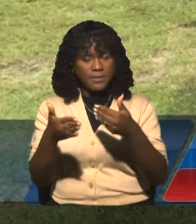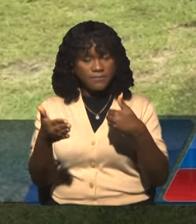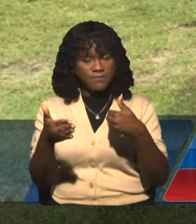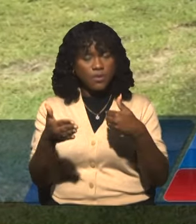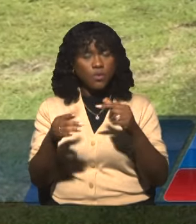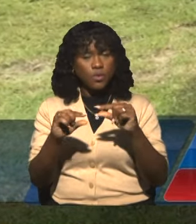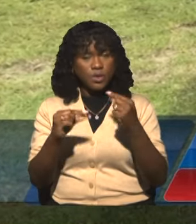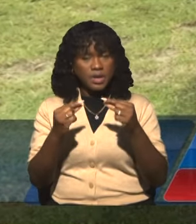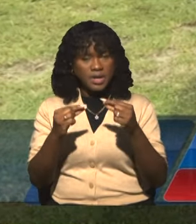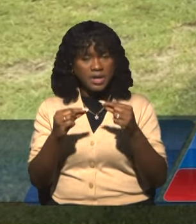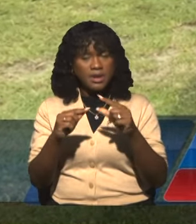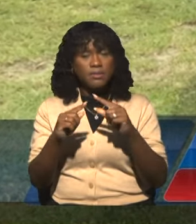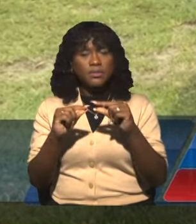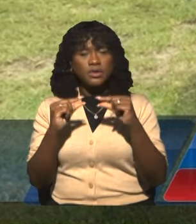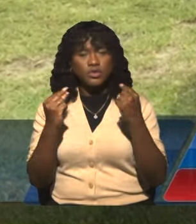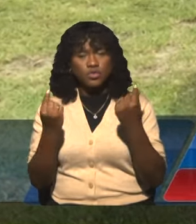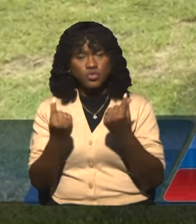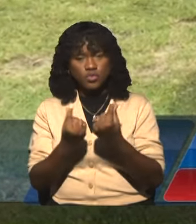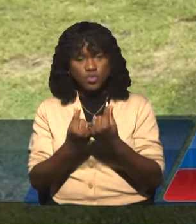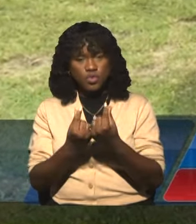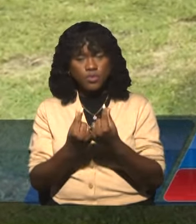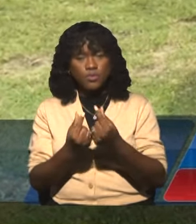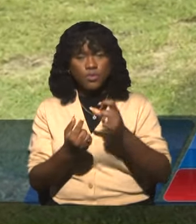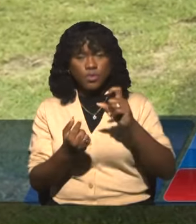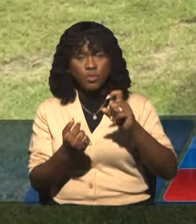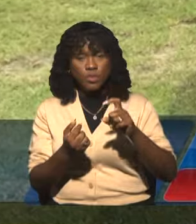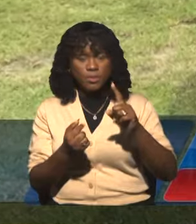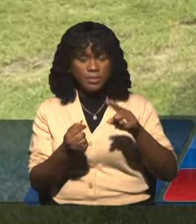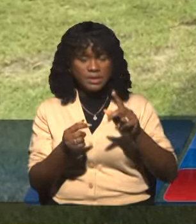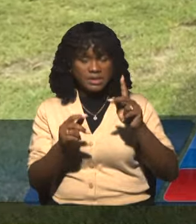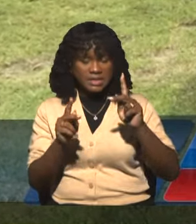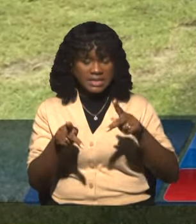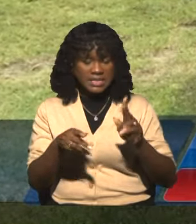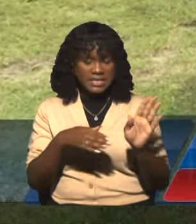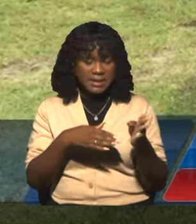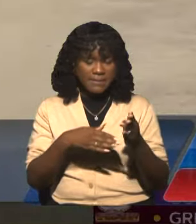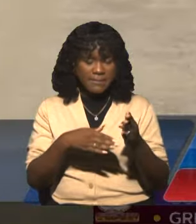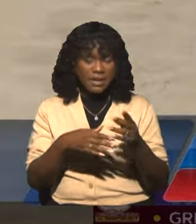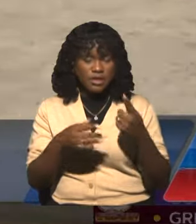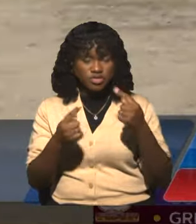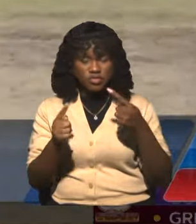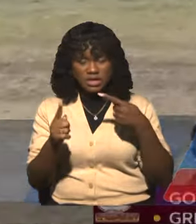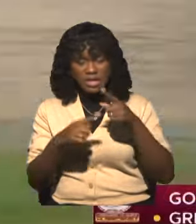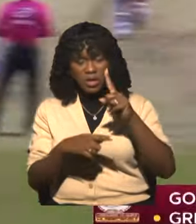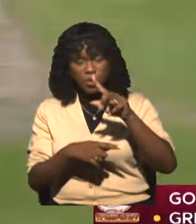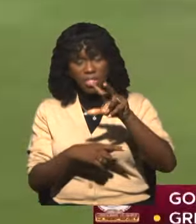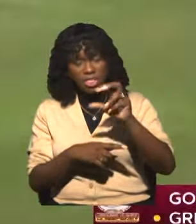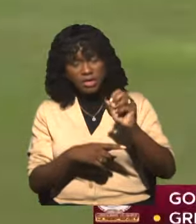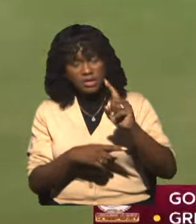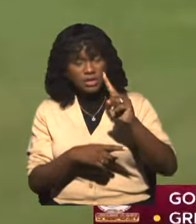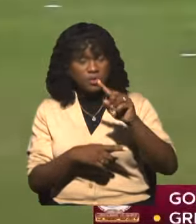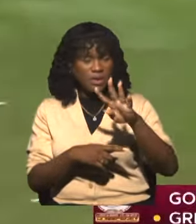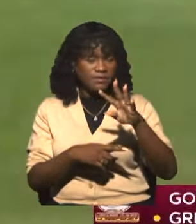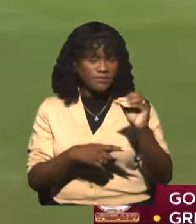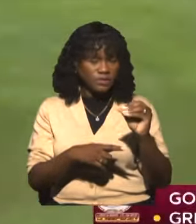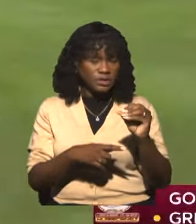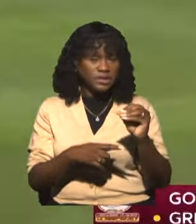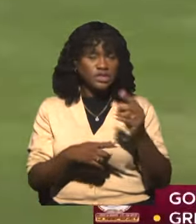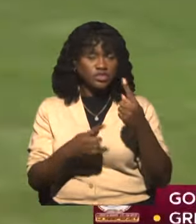group in the dressing room. You know, someone needs to bat really, really deep. Someone needs to get 130, 140, especially to get the total.